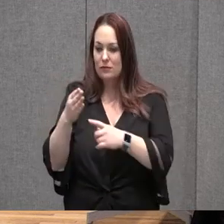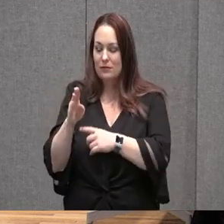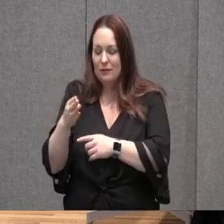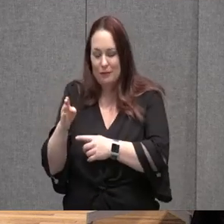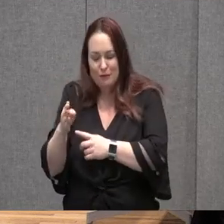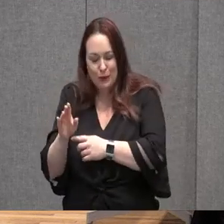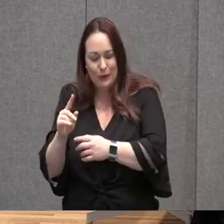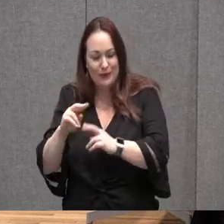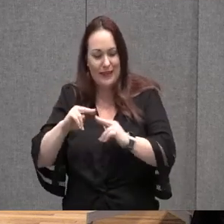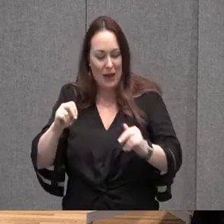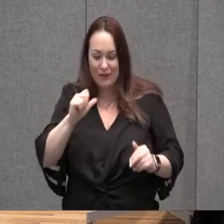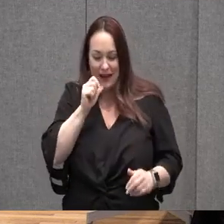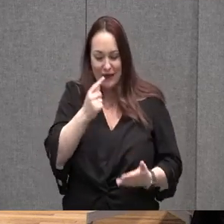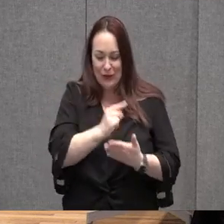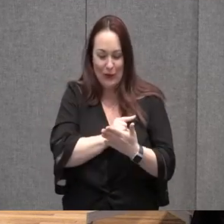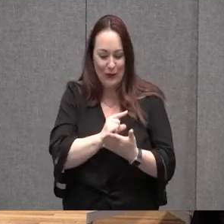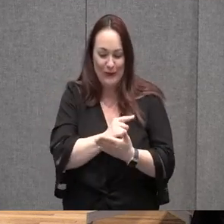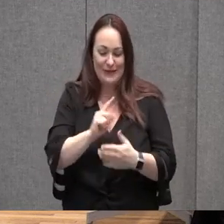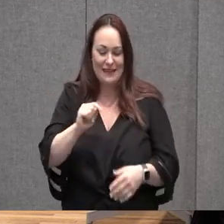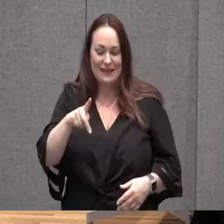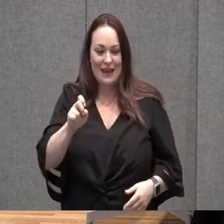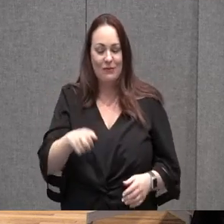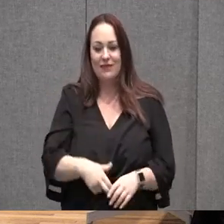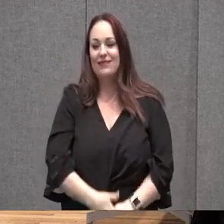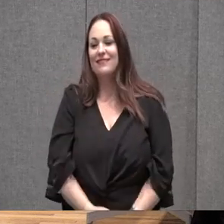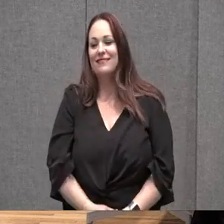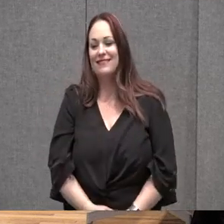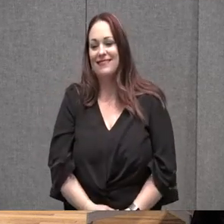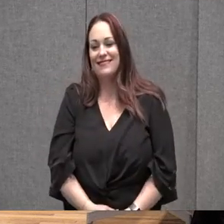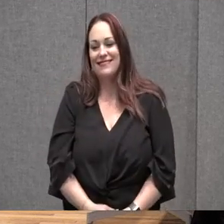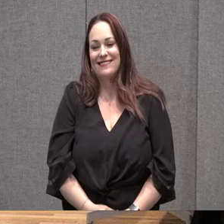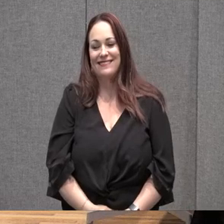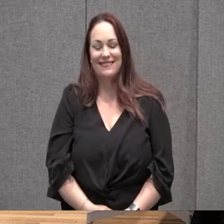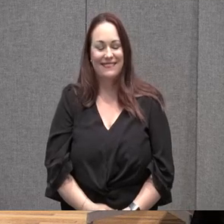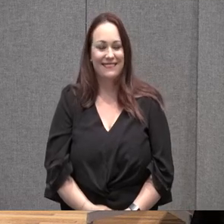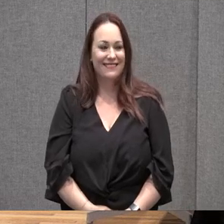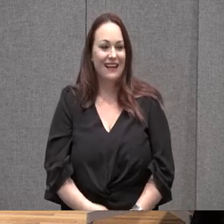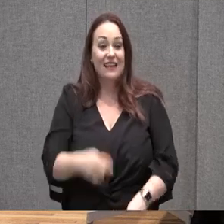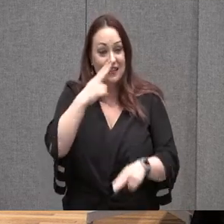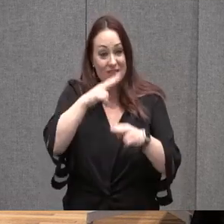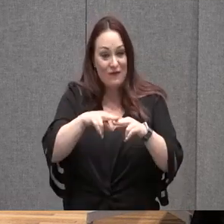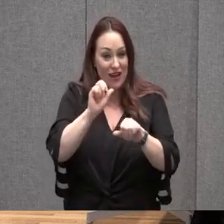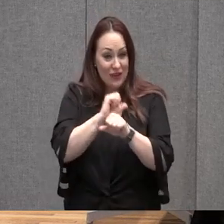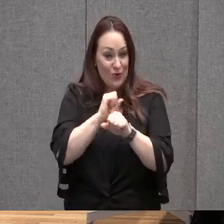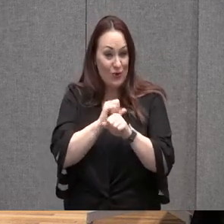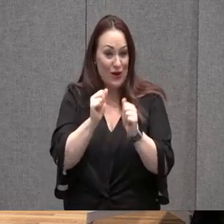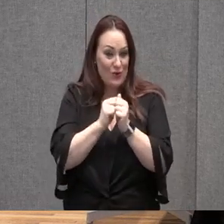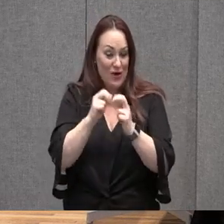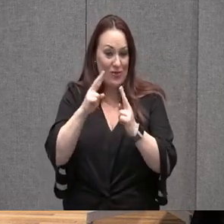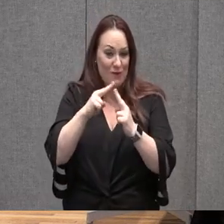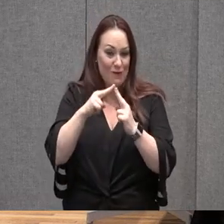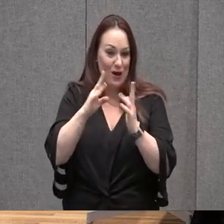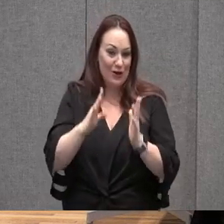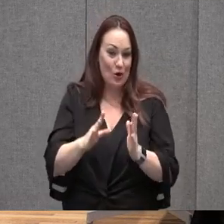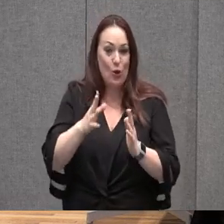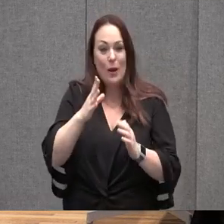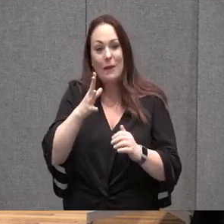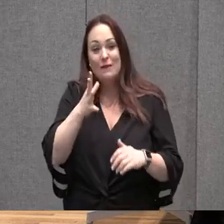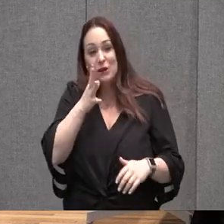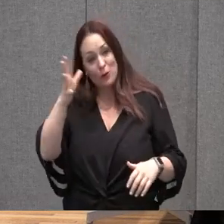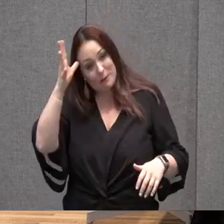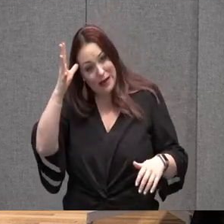It's kind of fun working with a partner. So I bet like your parents out there, grandma, grandpa, aunt,